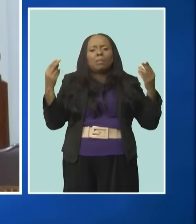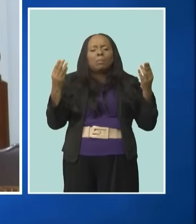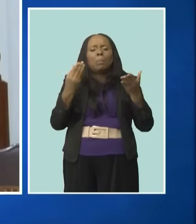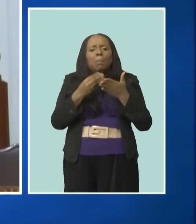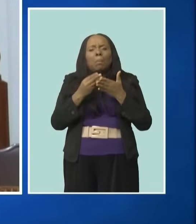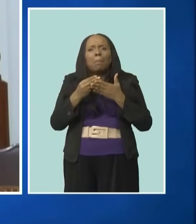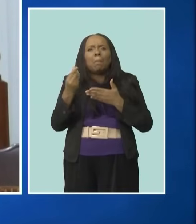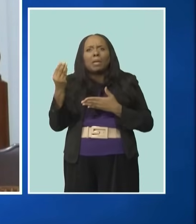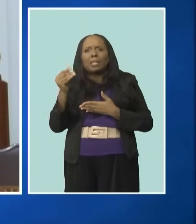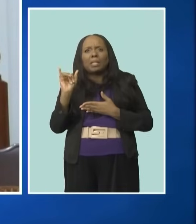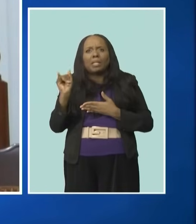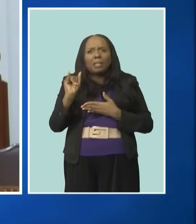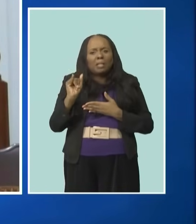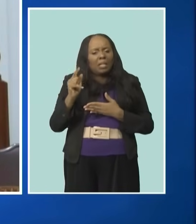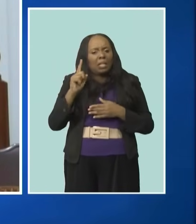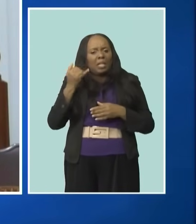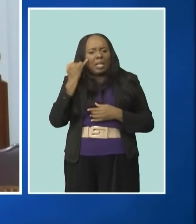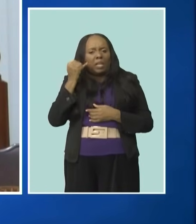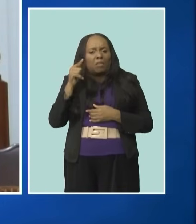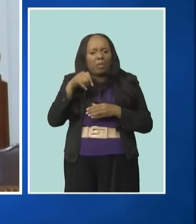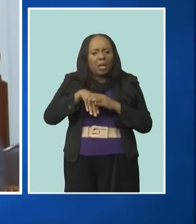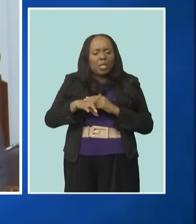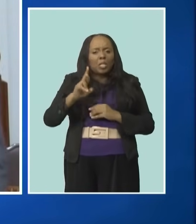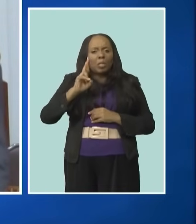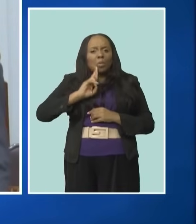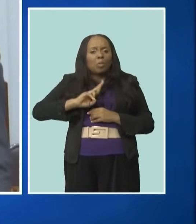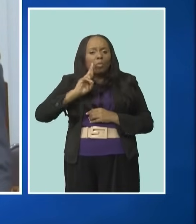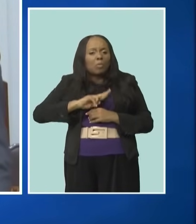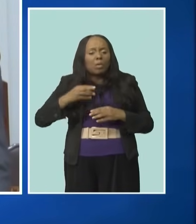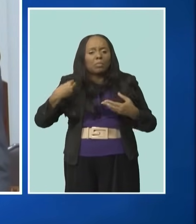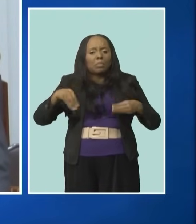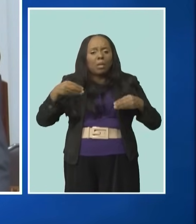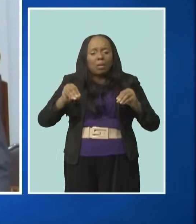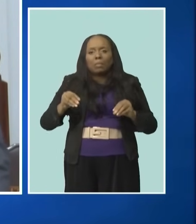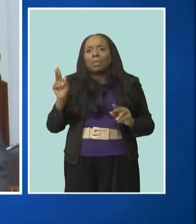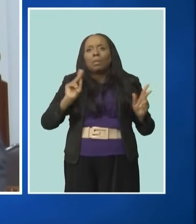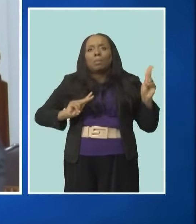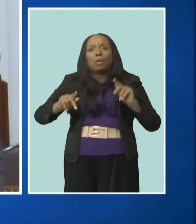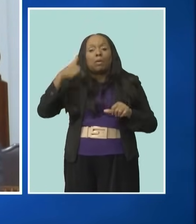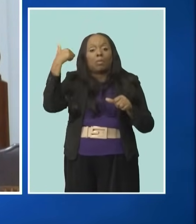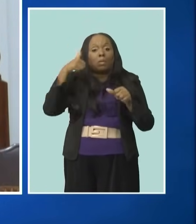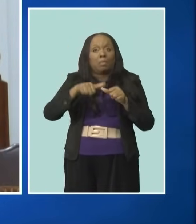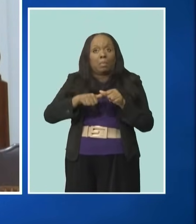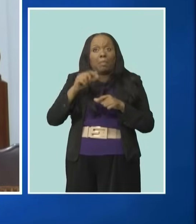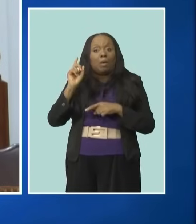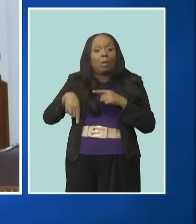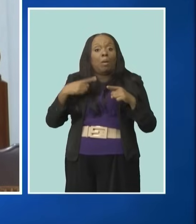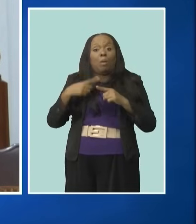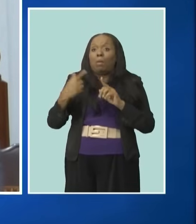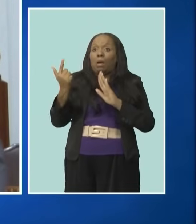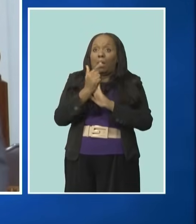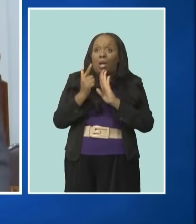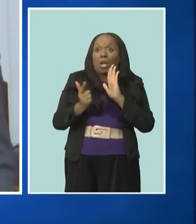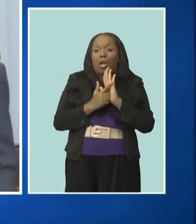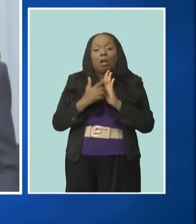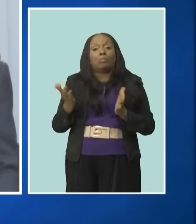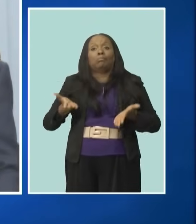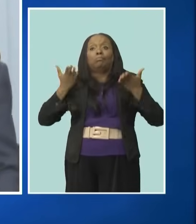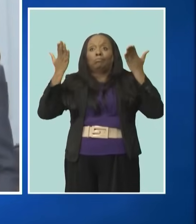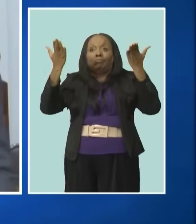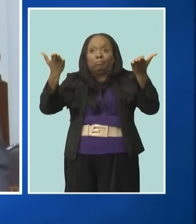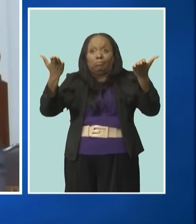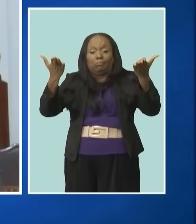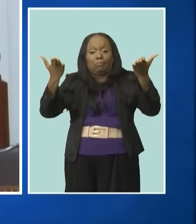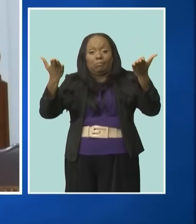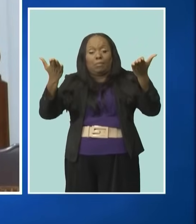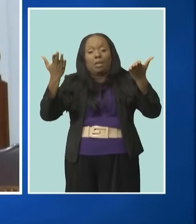rum shop. I want money. That is what Barbadians remember when this piece of legislation was